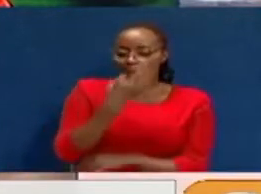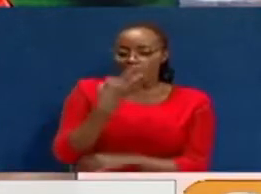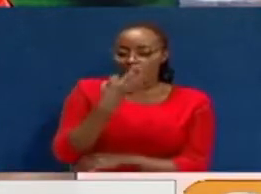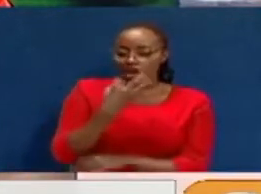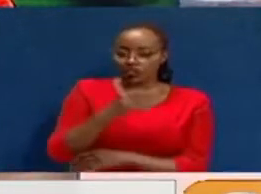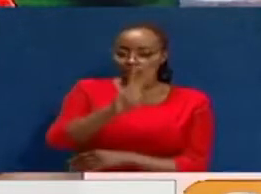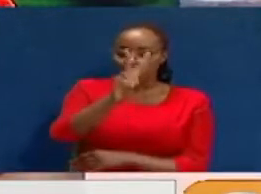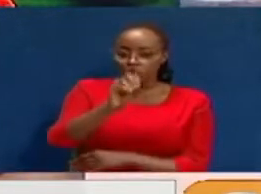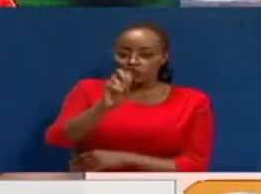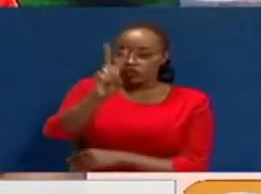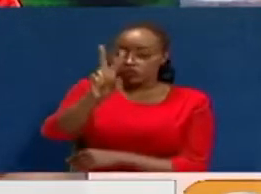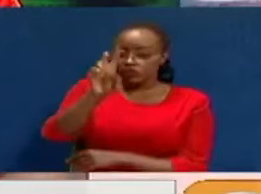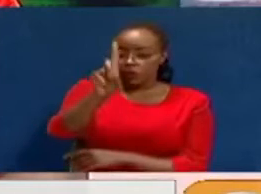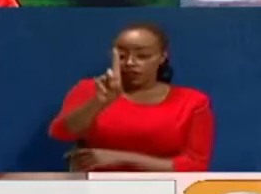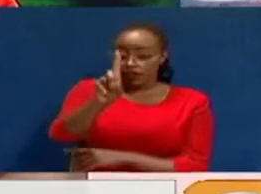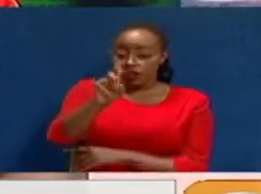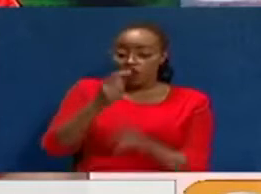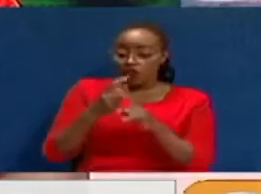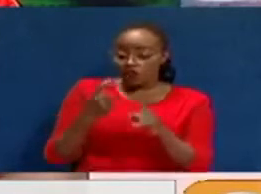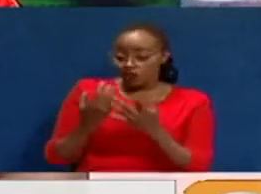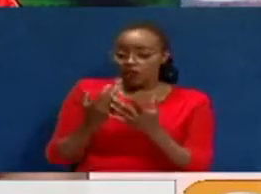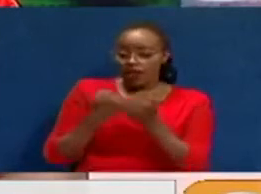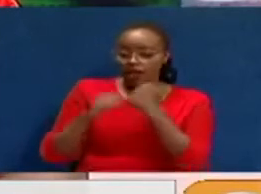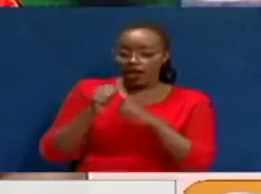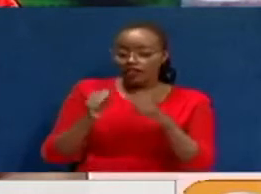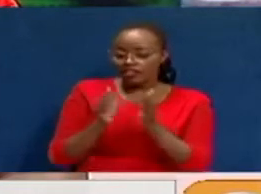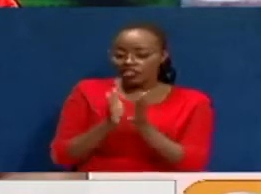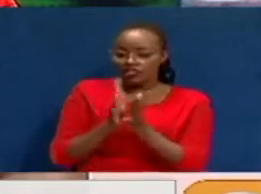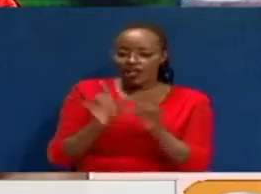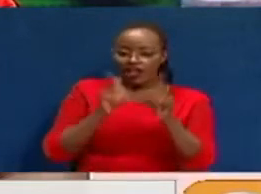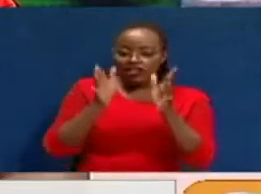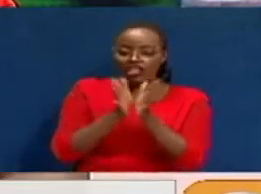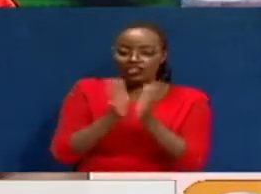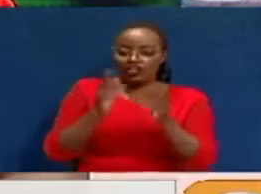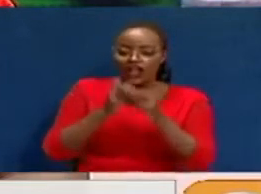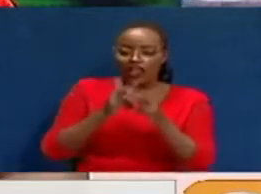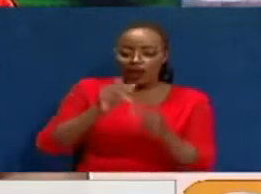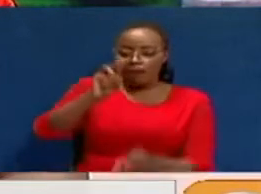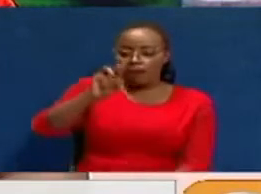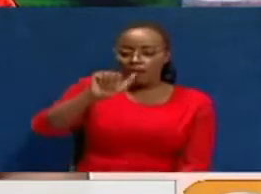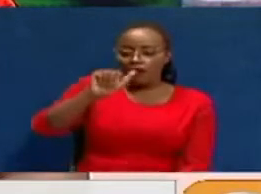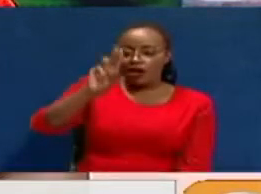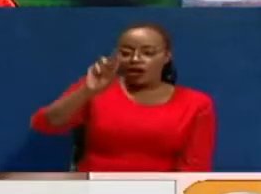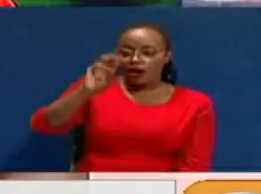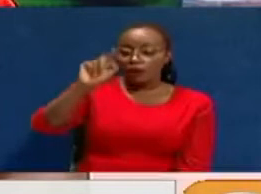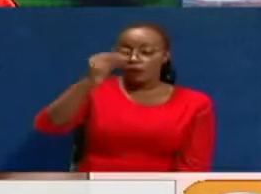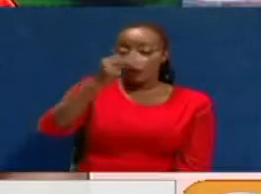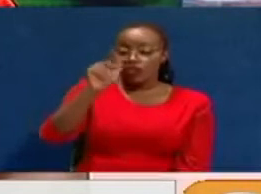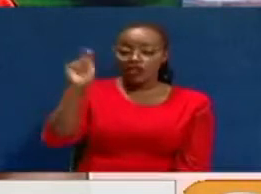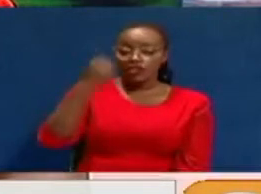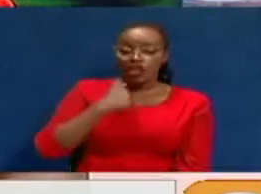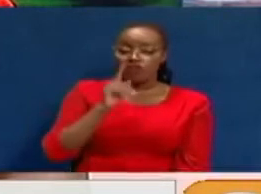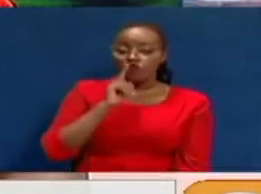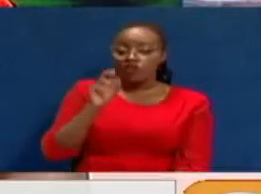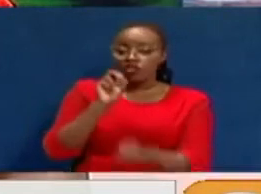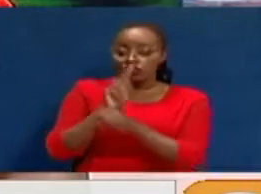year, that's 2021. According to the Acting Director General, Ministry of Health, Dr. Patrick Amoth, Kenya has ordered an